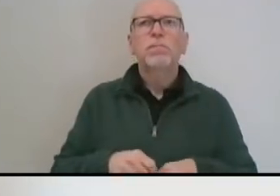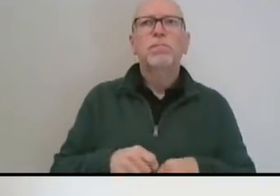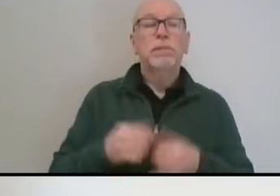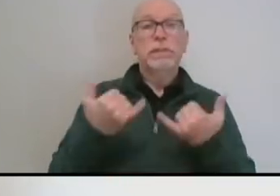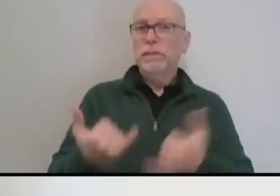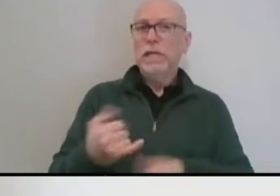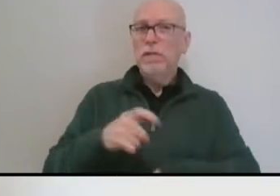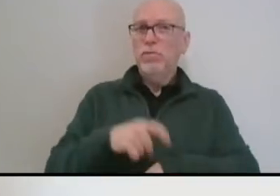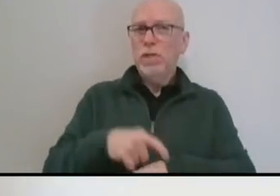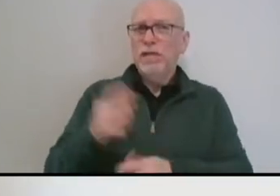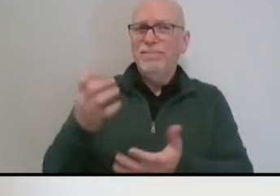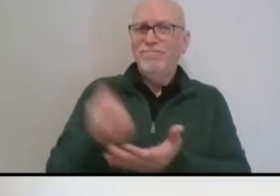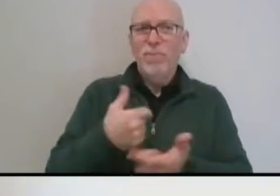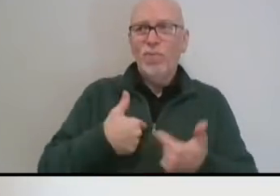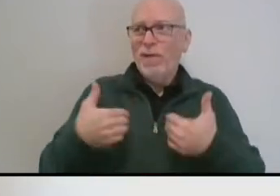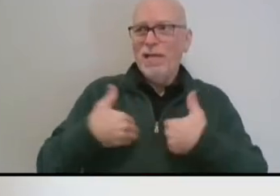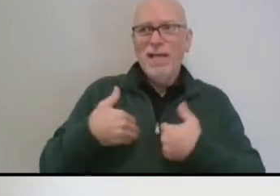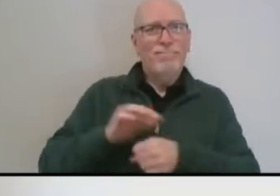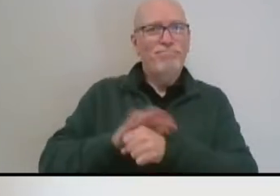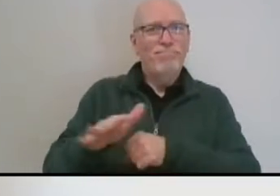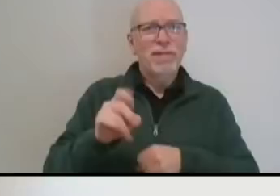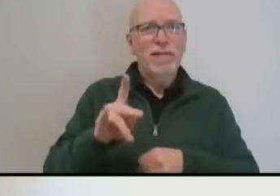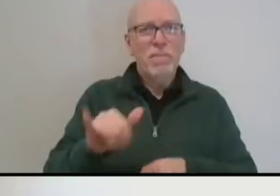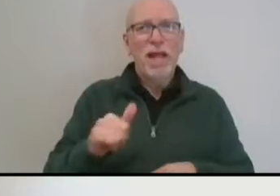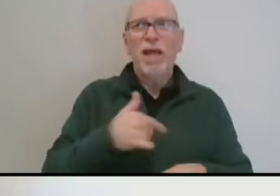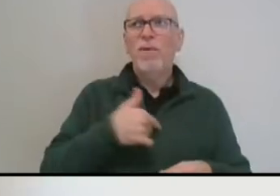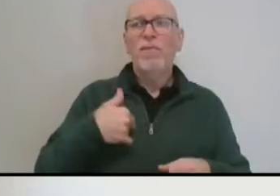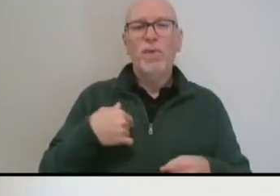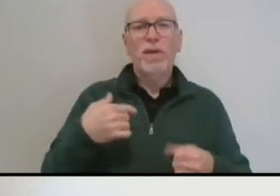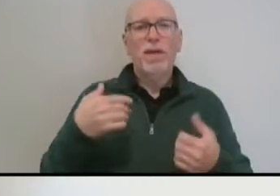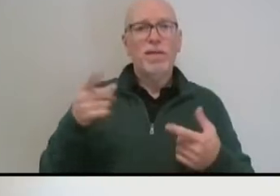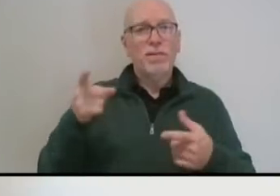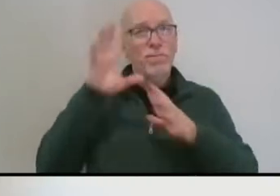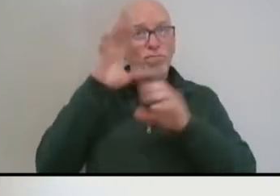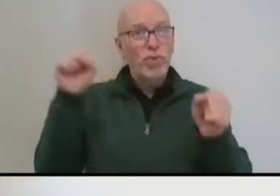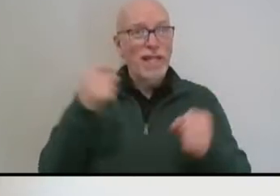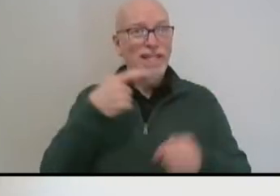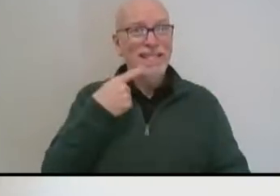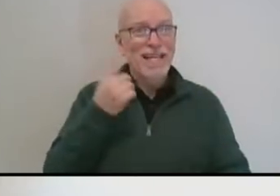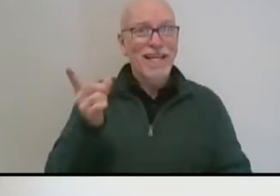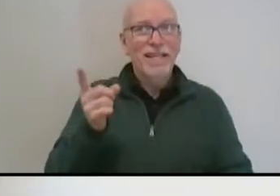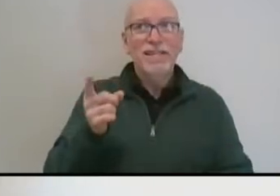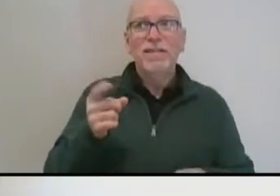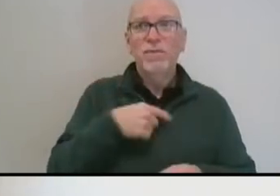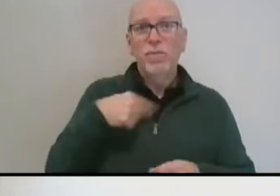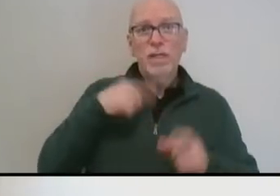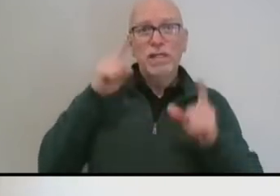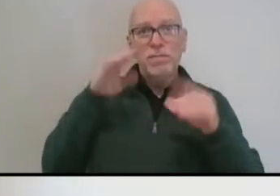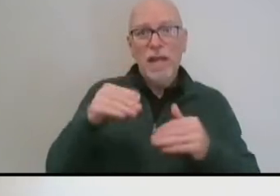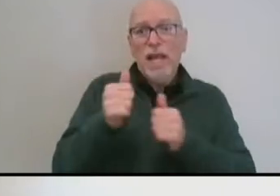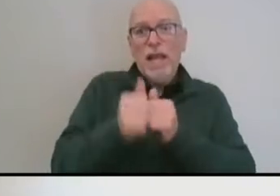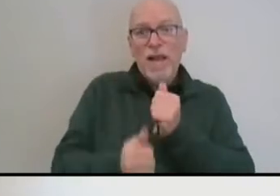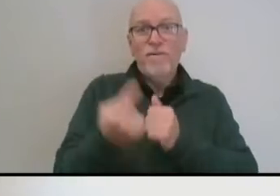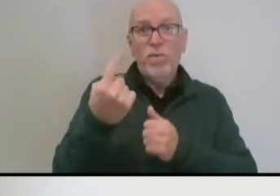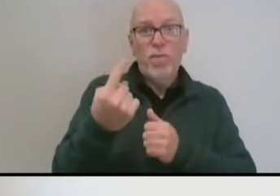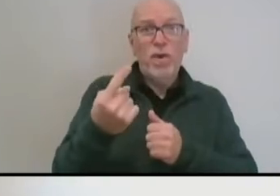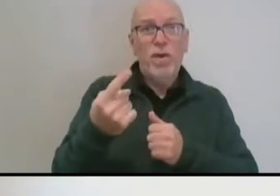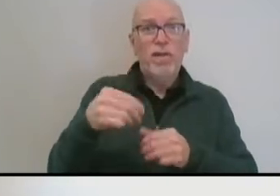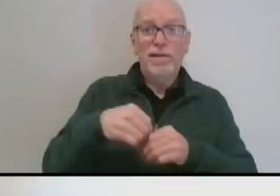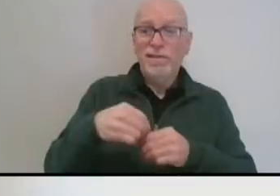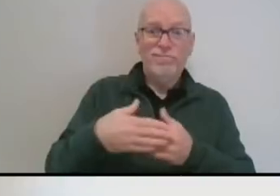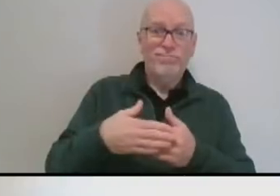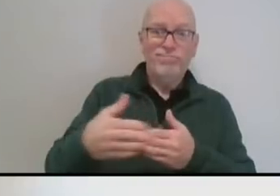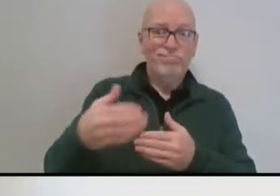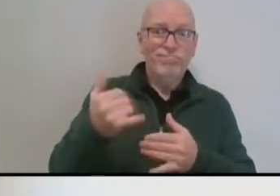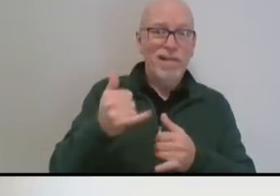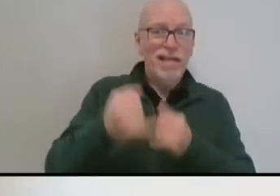while we have good supply flow, while the president has said that we expect for everybody over the next, by